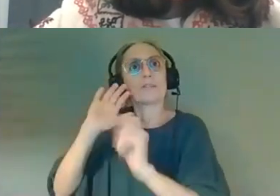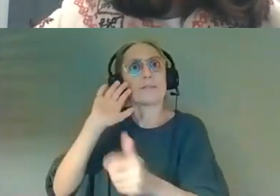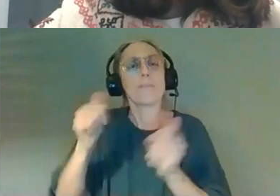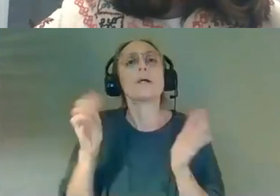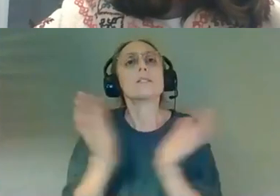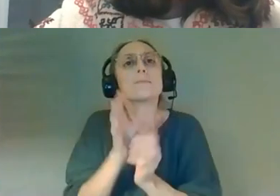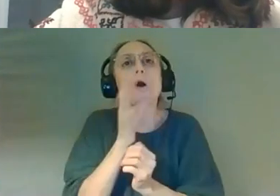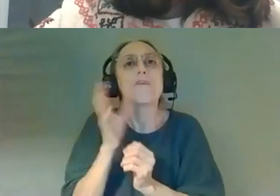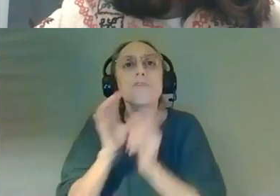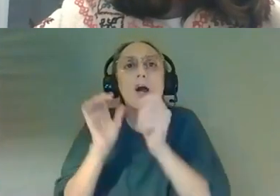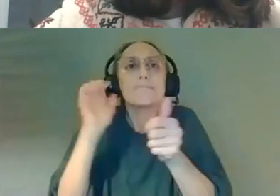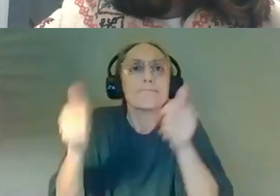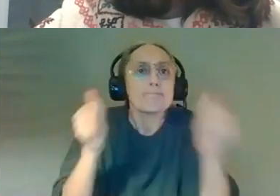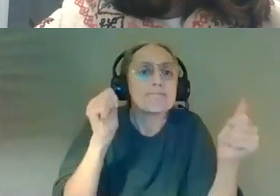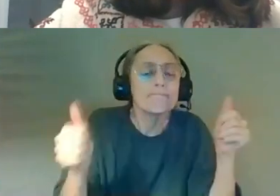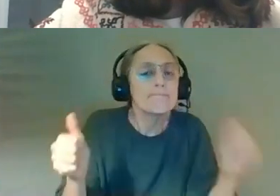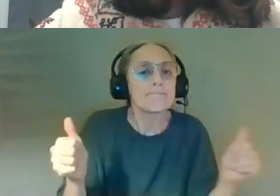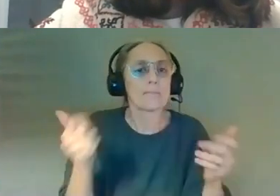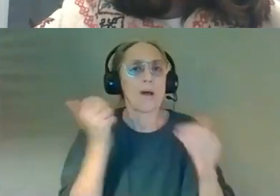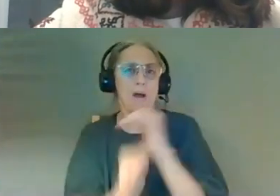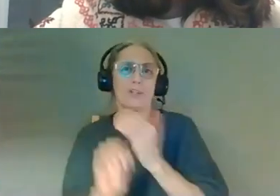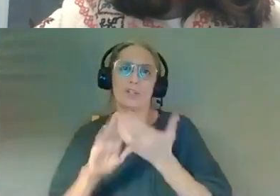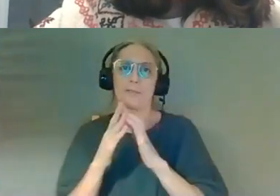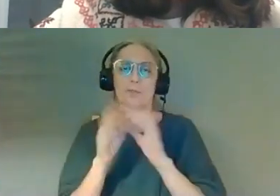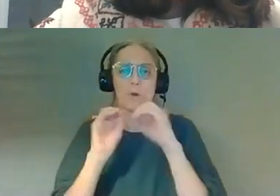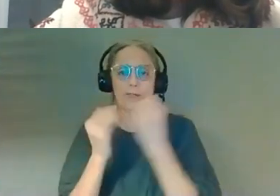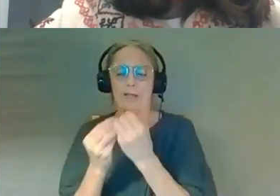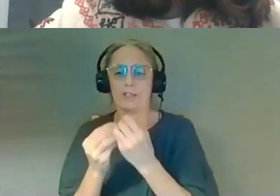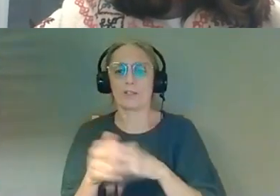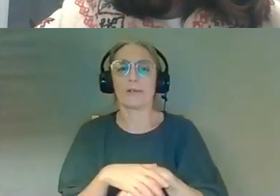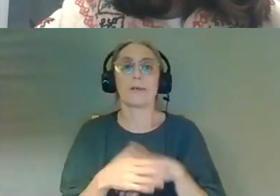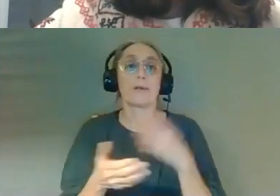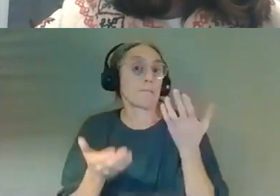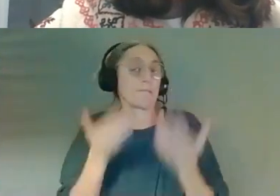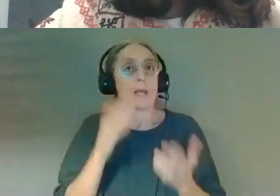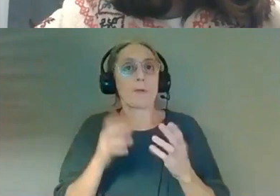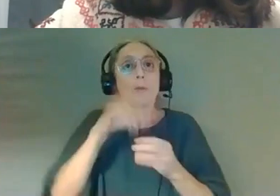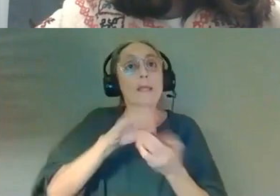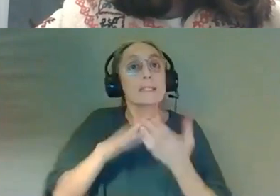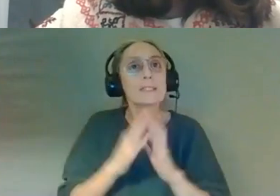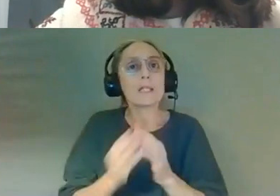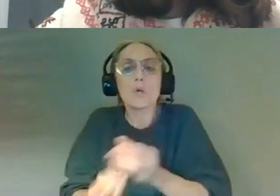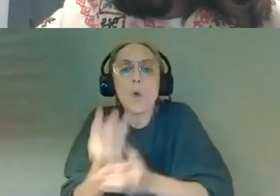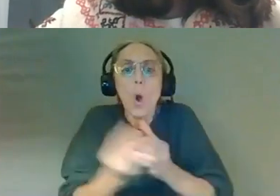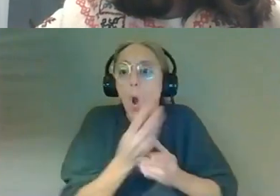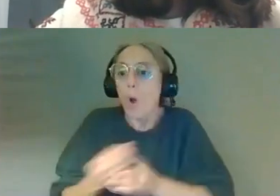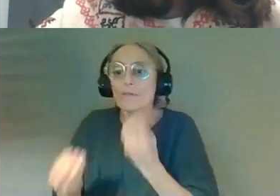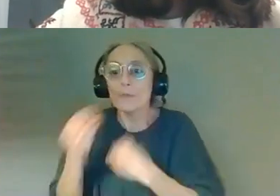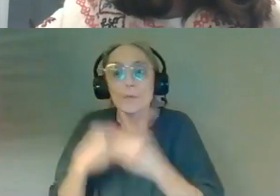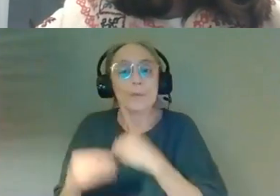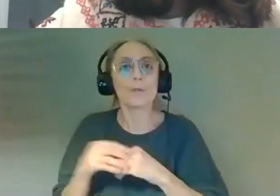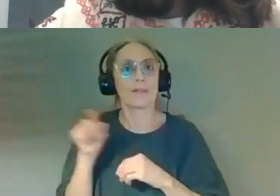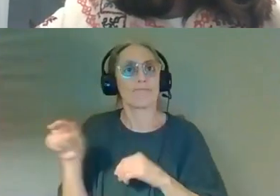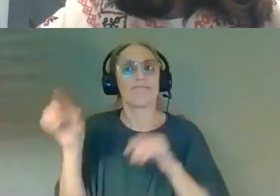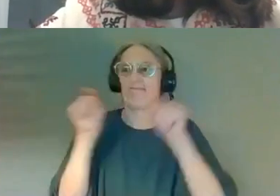community organizations regarding the urban agricultural zones. And so she's my rep, and I was the sponsor of that